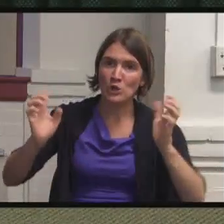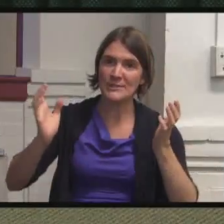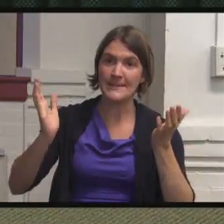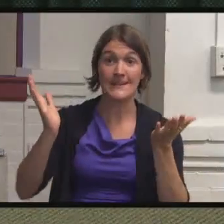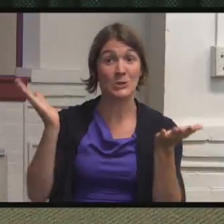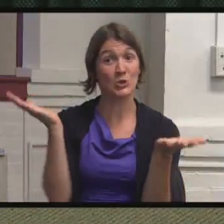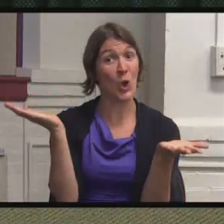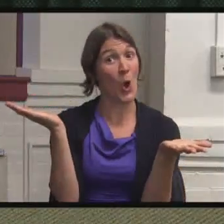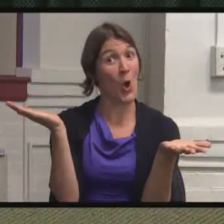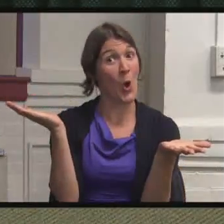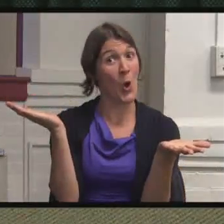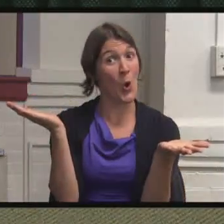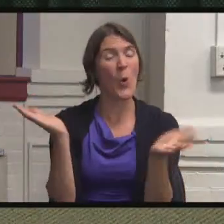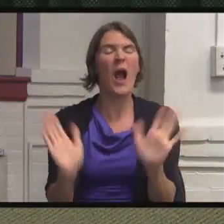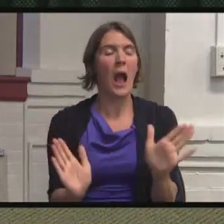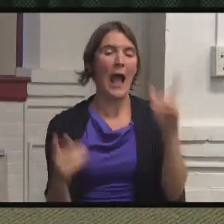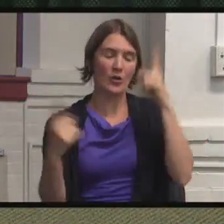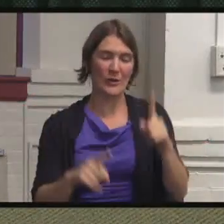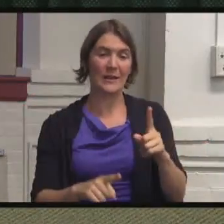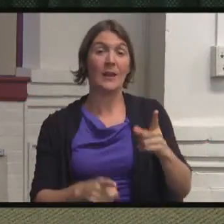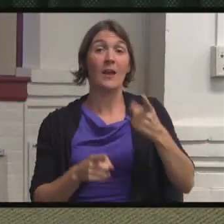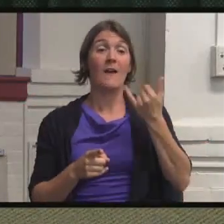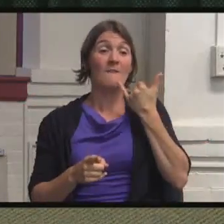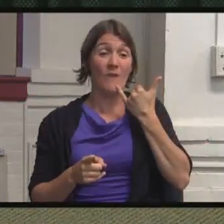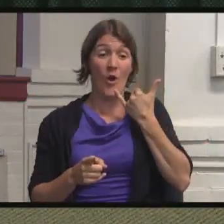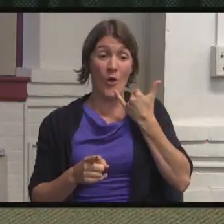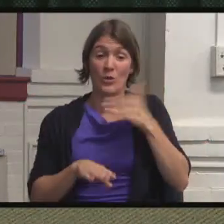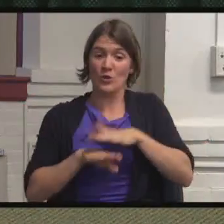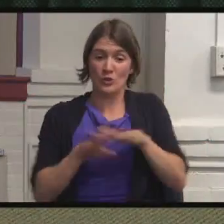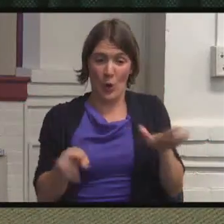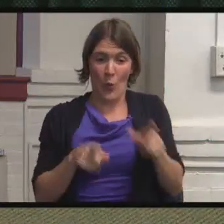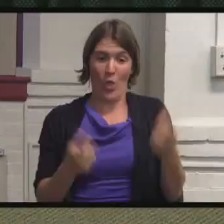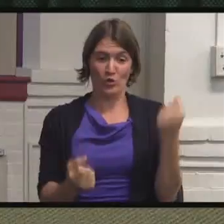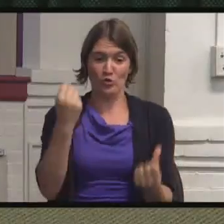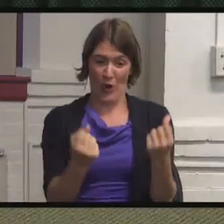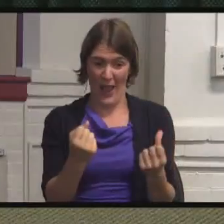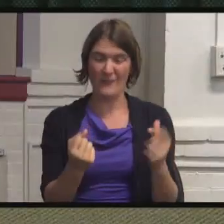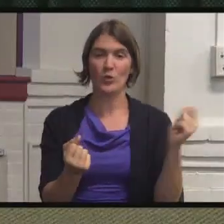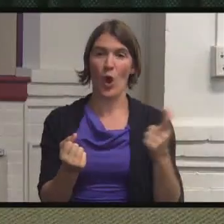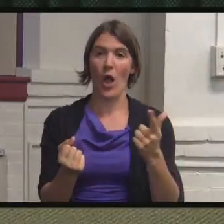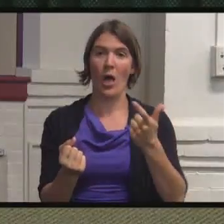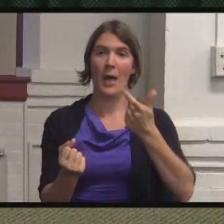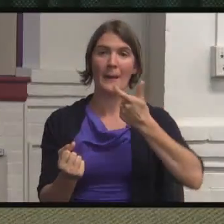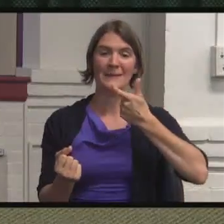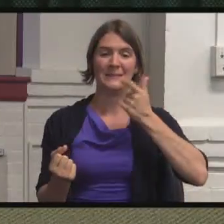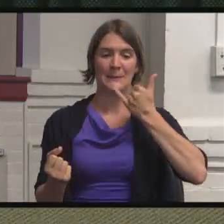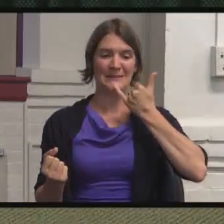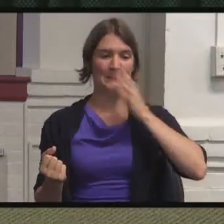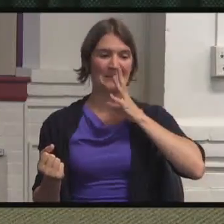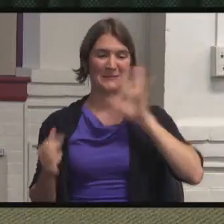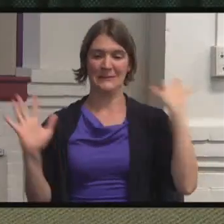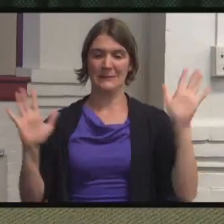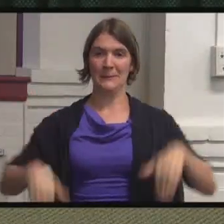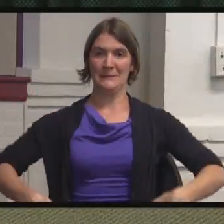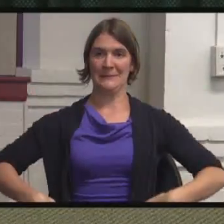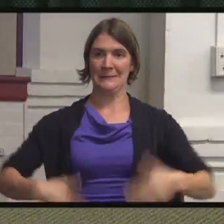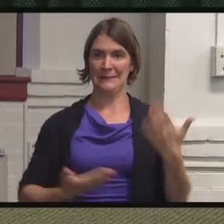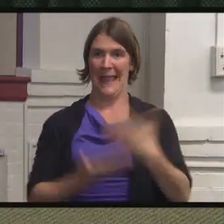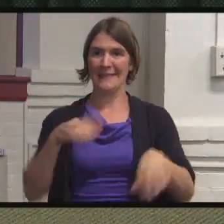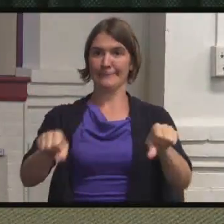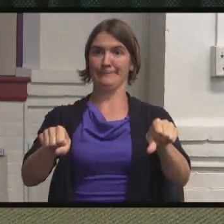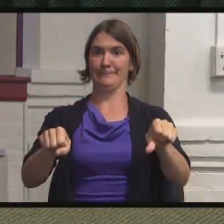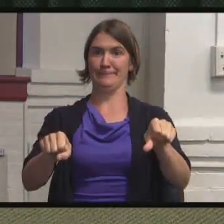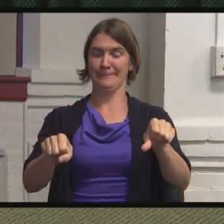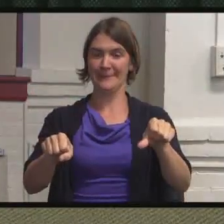You know, so yes, you shouldn't be on your phone. We all are. We all are hands-free, and as much as we don't want to be on our